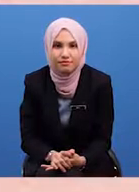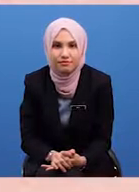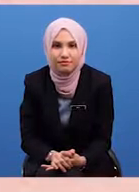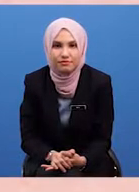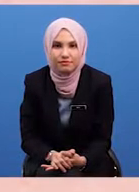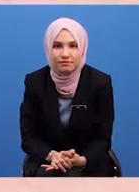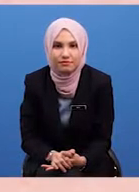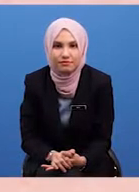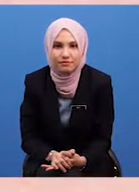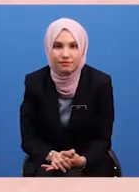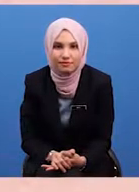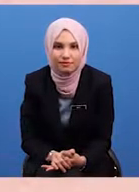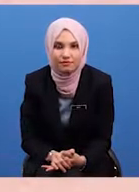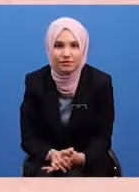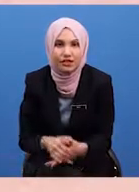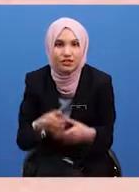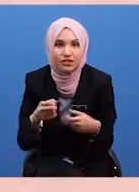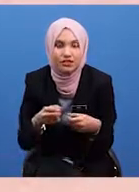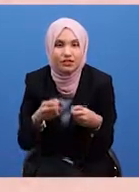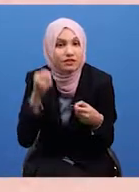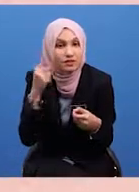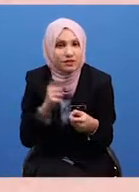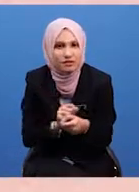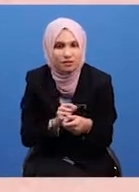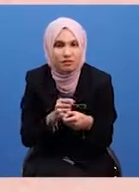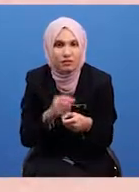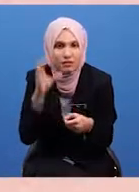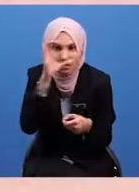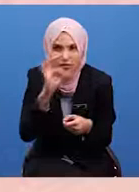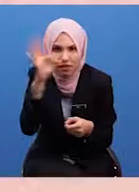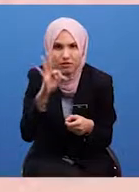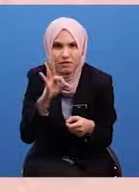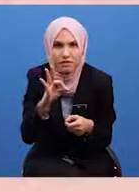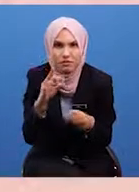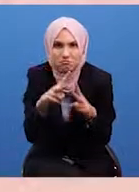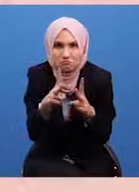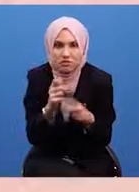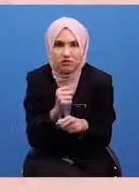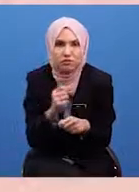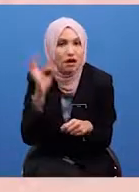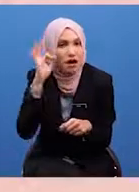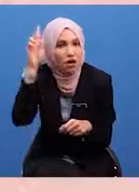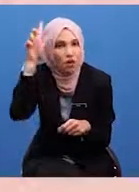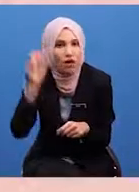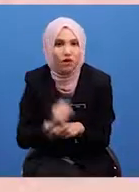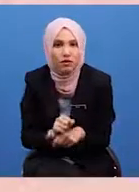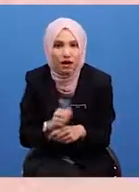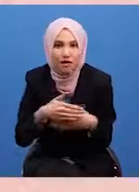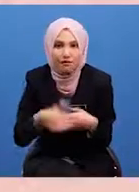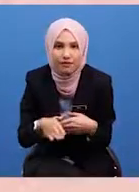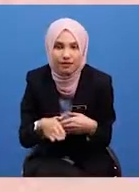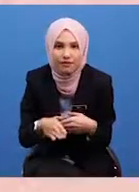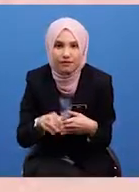She hints to Joff about her discovery, but he doesn't seem to be aware of it. After that,